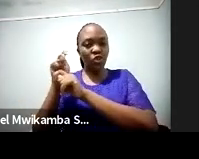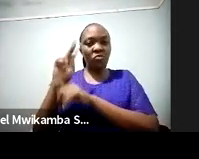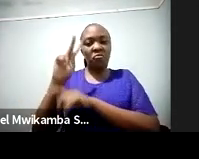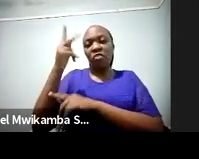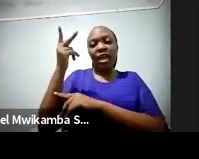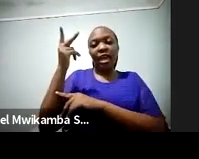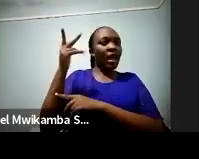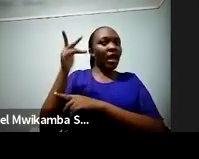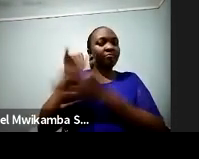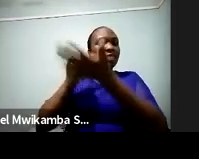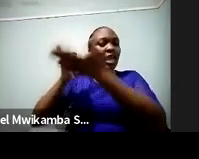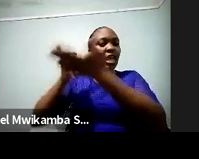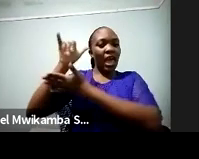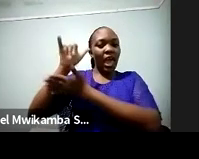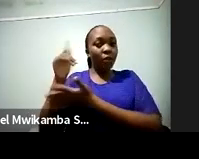purpose vehicle.